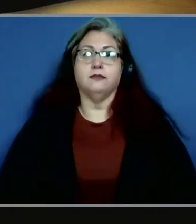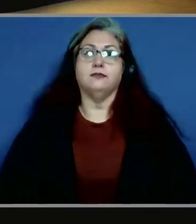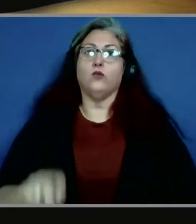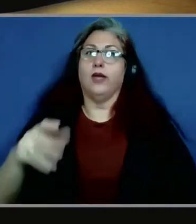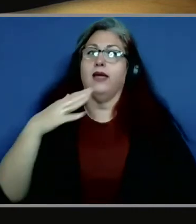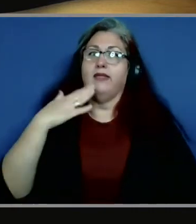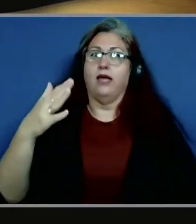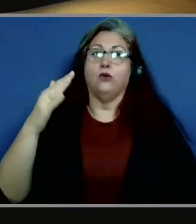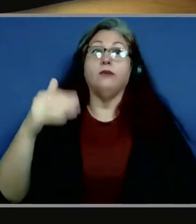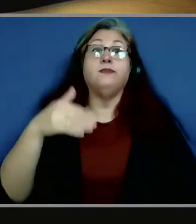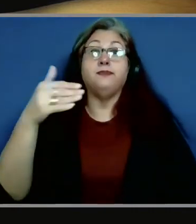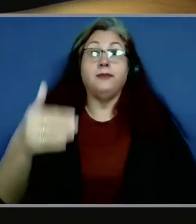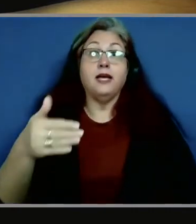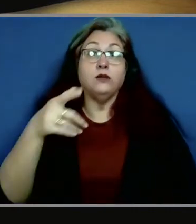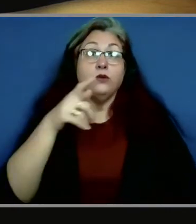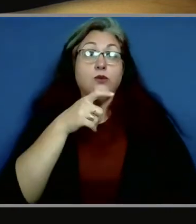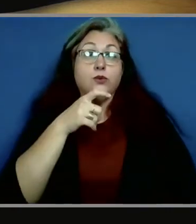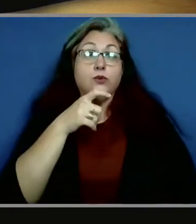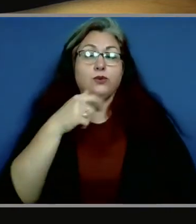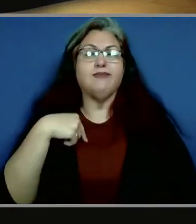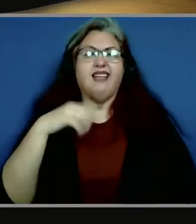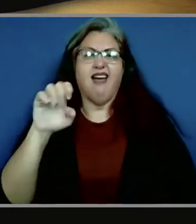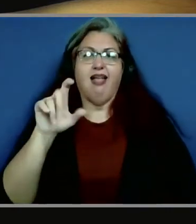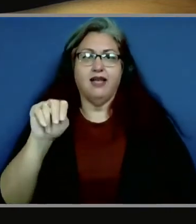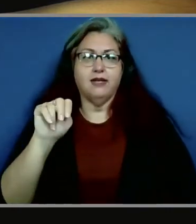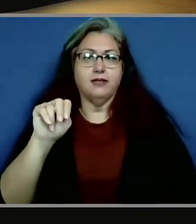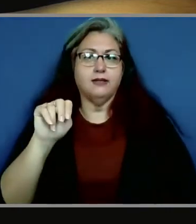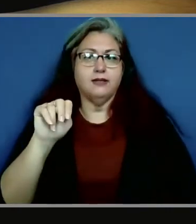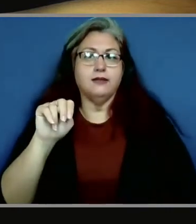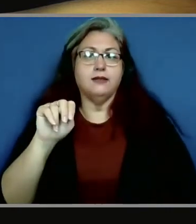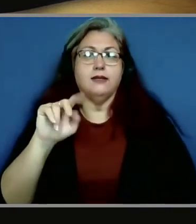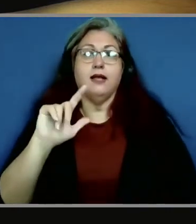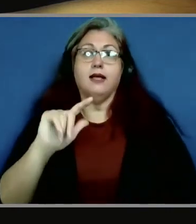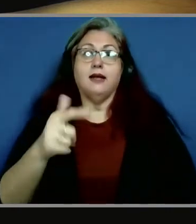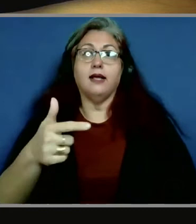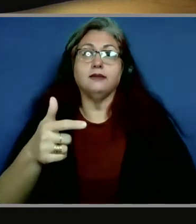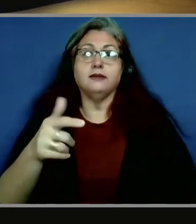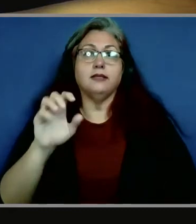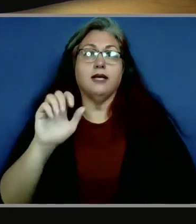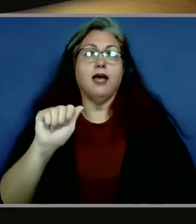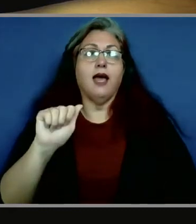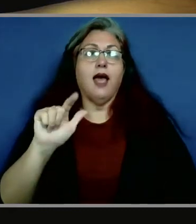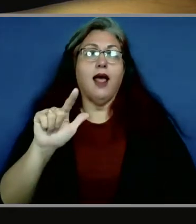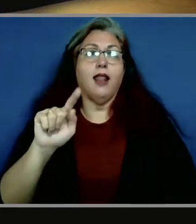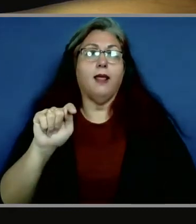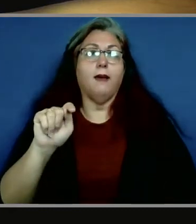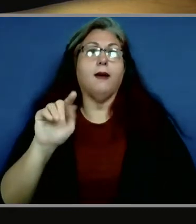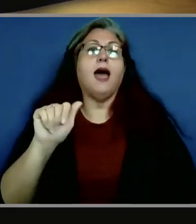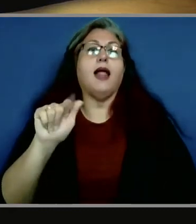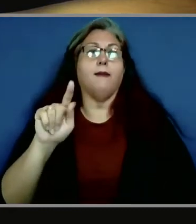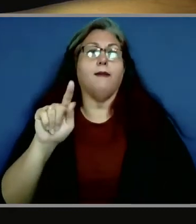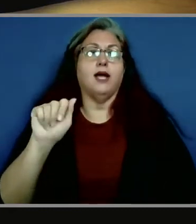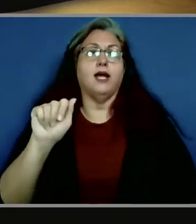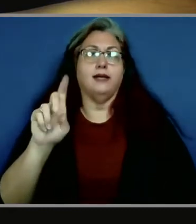Thanks. This is Ellen. Let's go now to Alberta DiJetli.